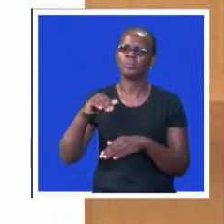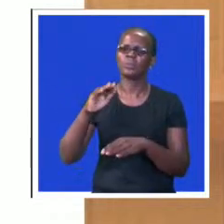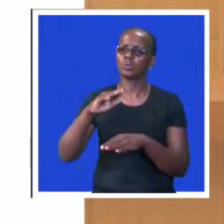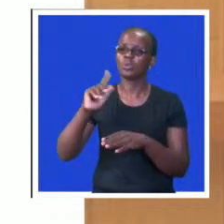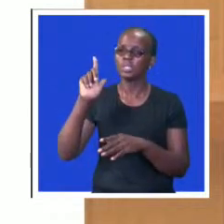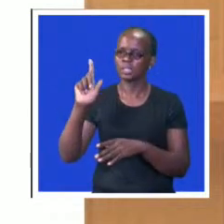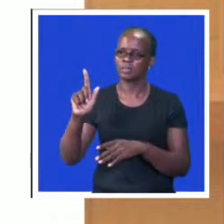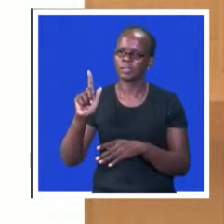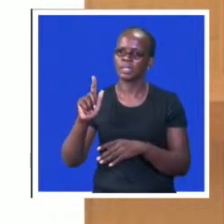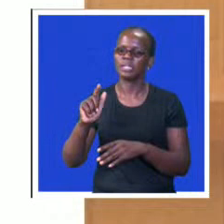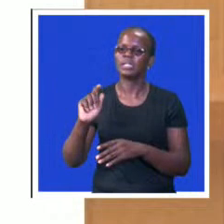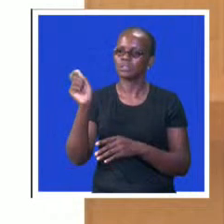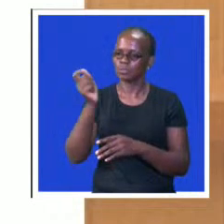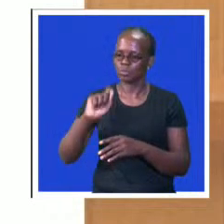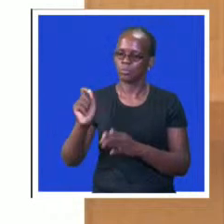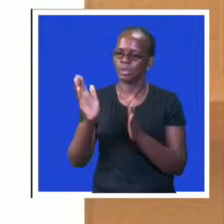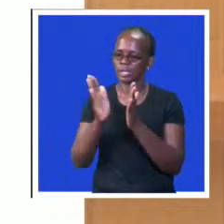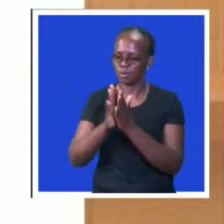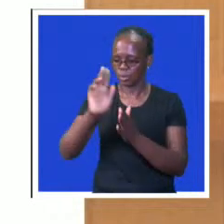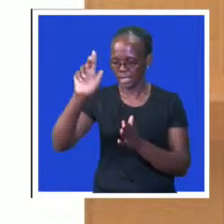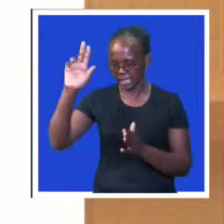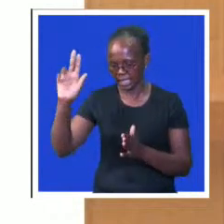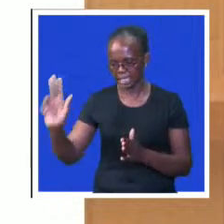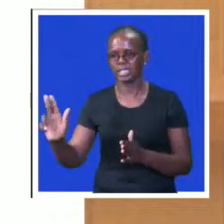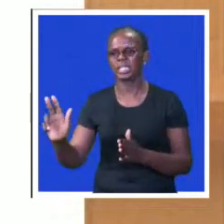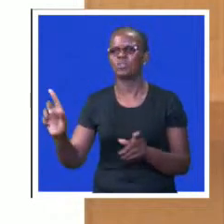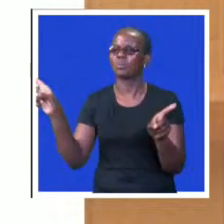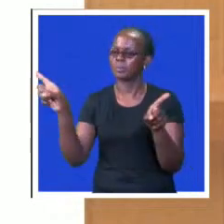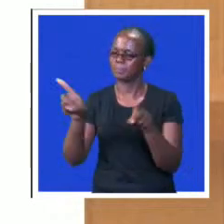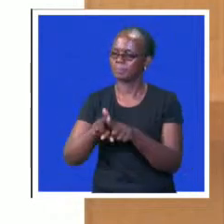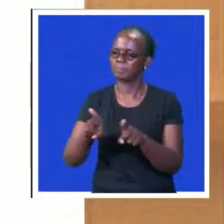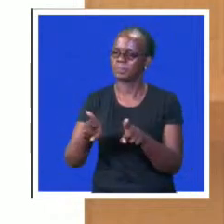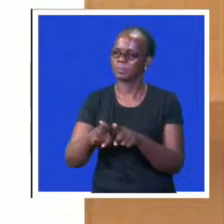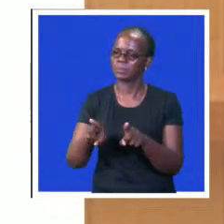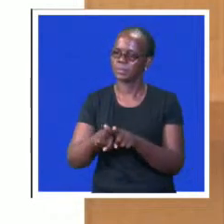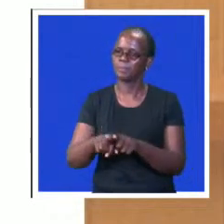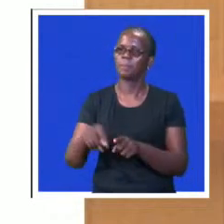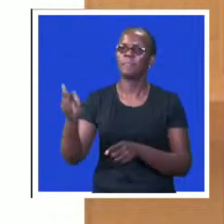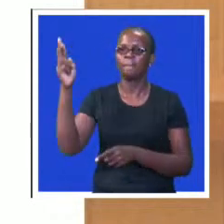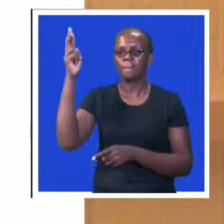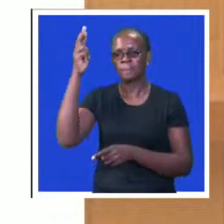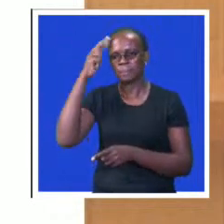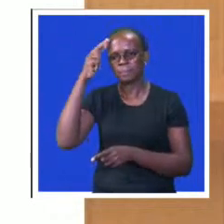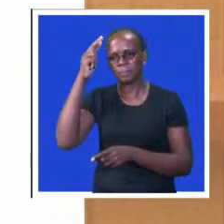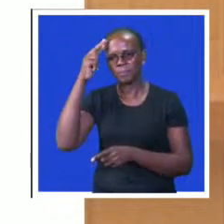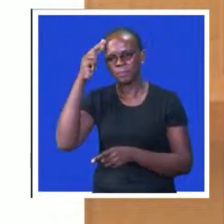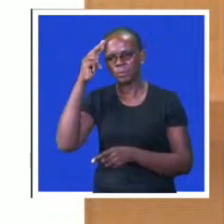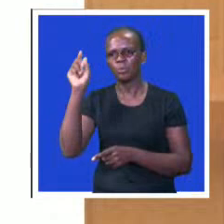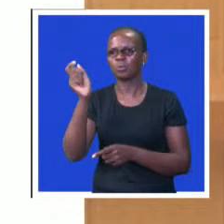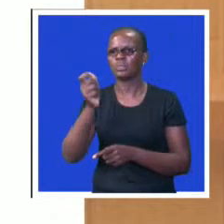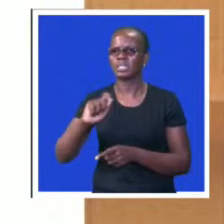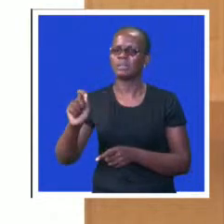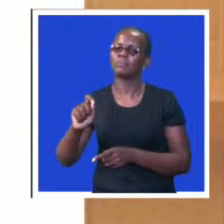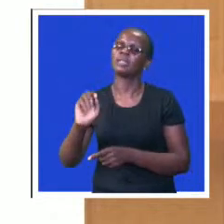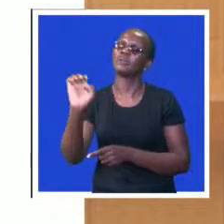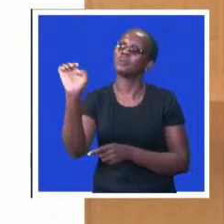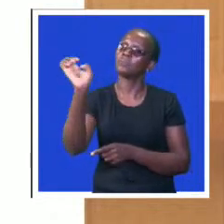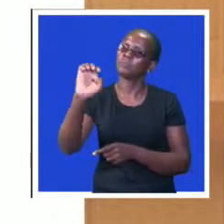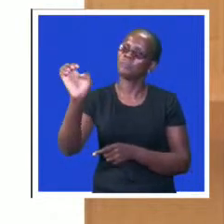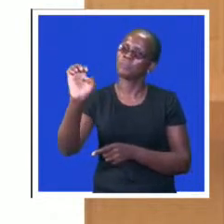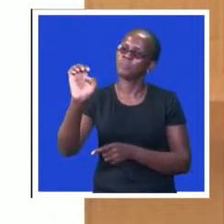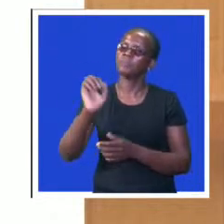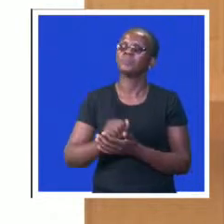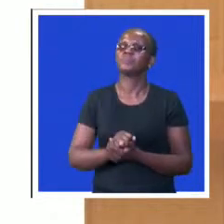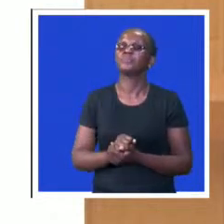we are going to place the 18 as it is. And remember to put the value, which is emalangeni.